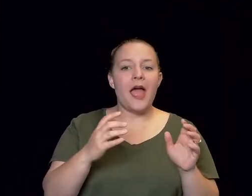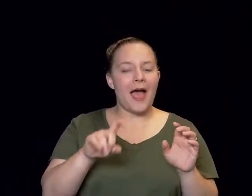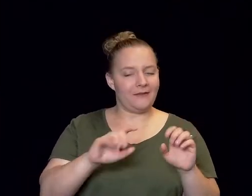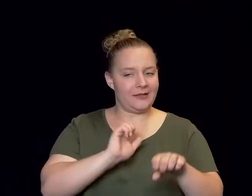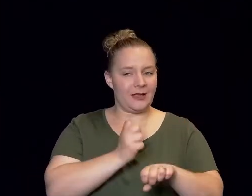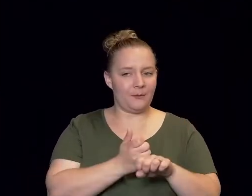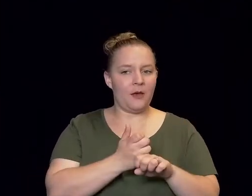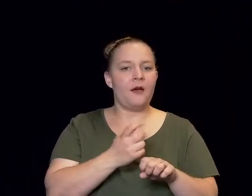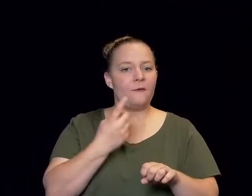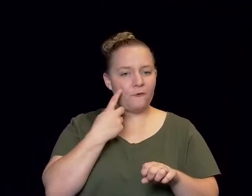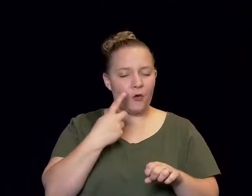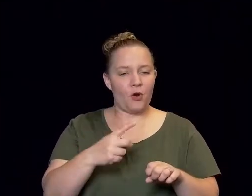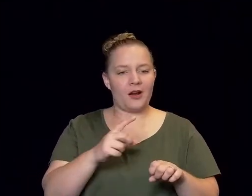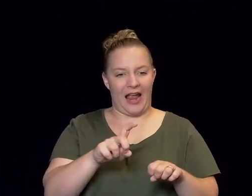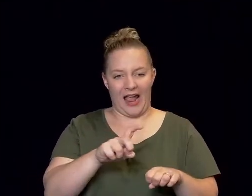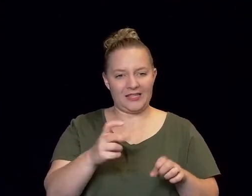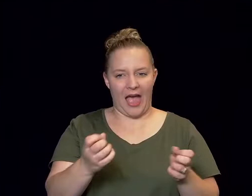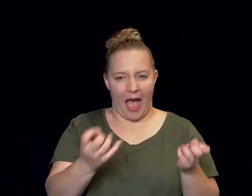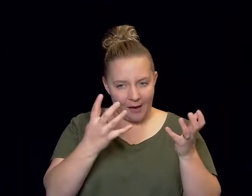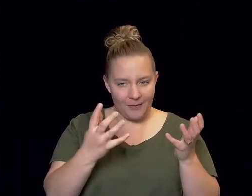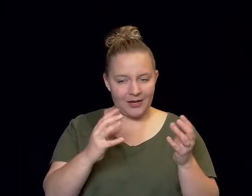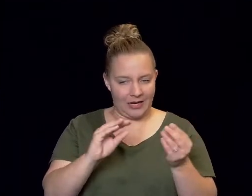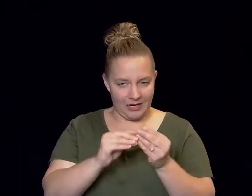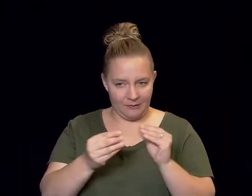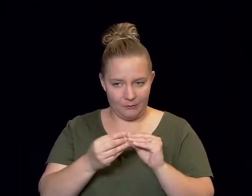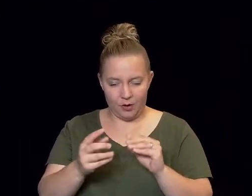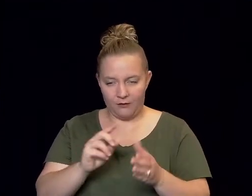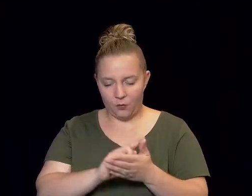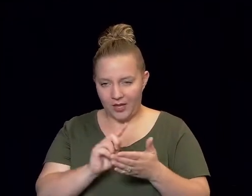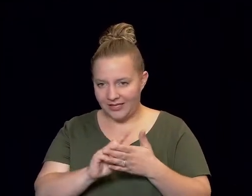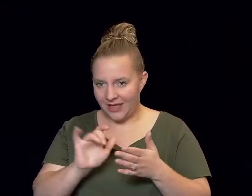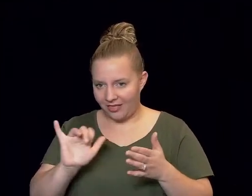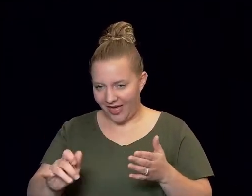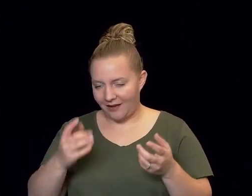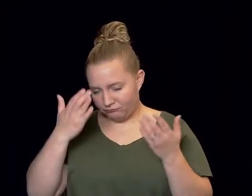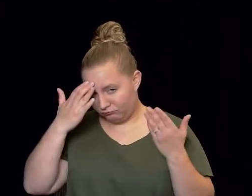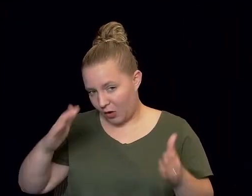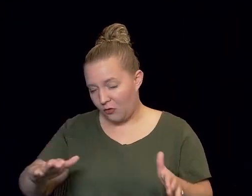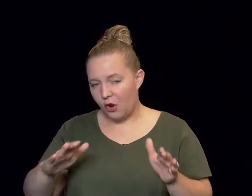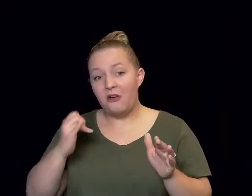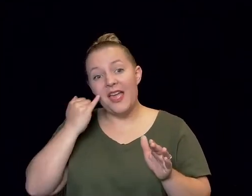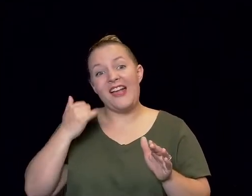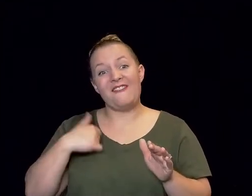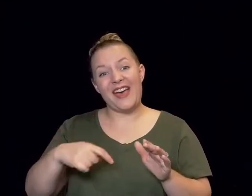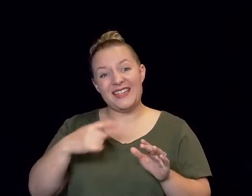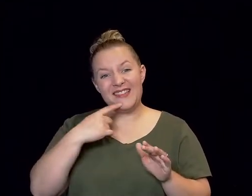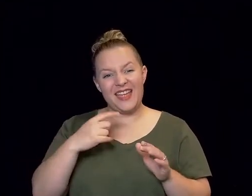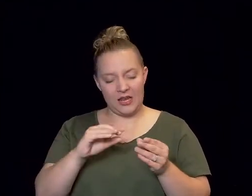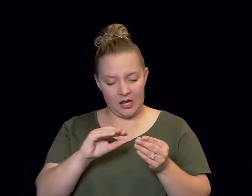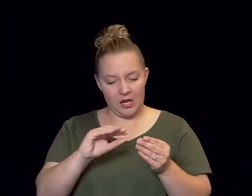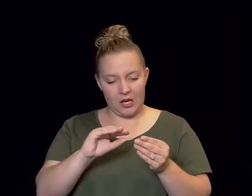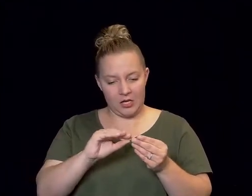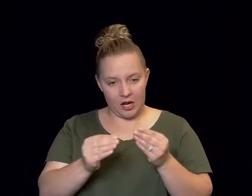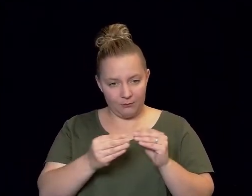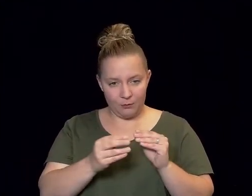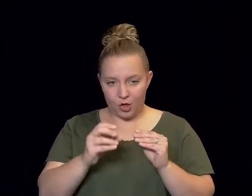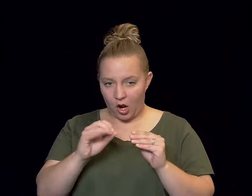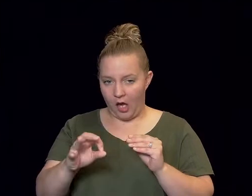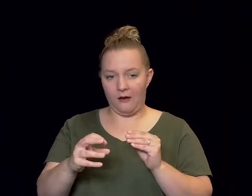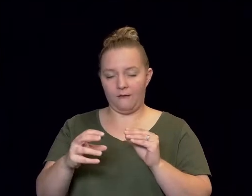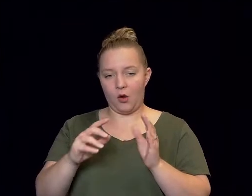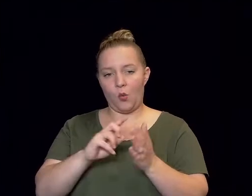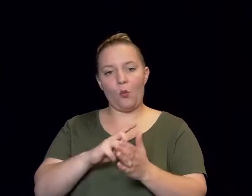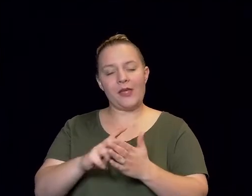for any number of weeks. That's what I don't know. So if I were to say number of weeks, make sure to be